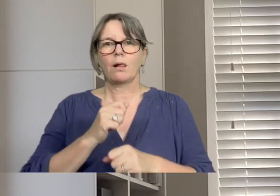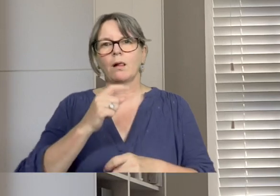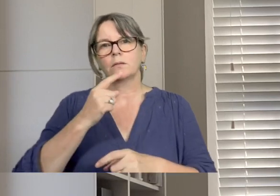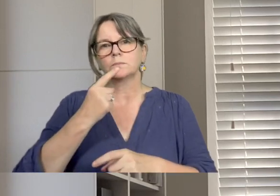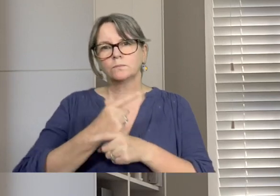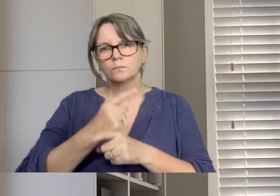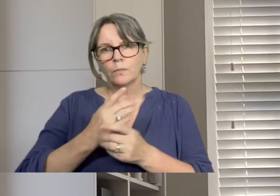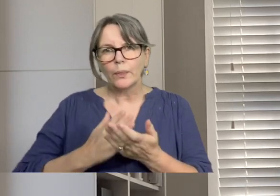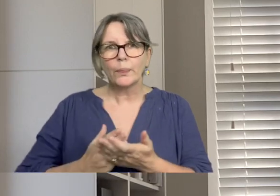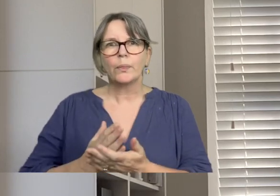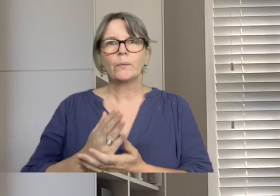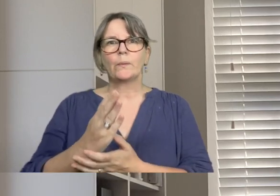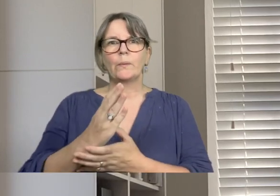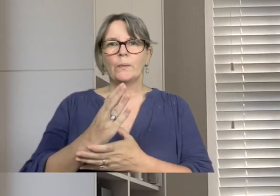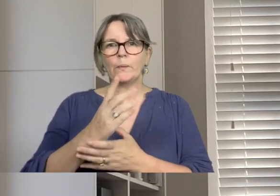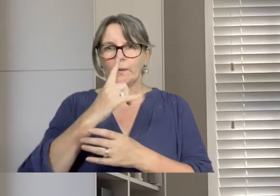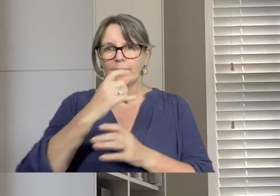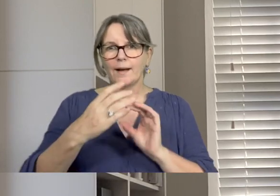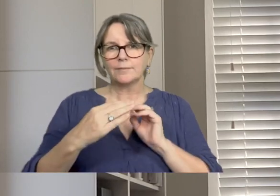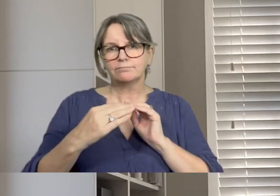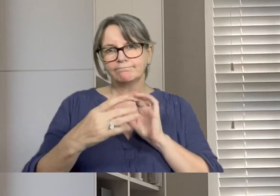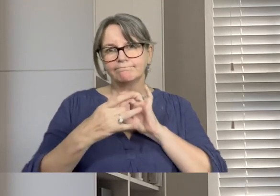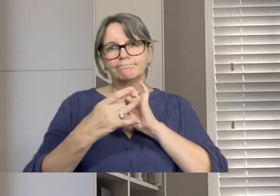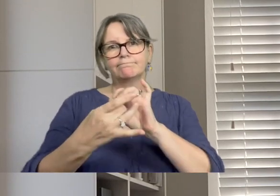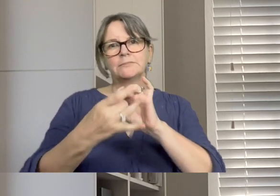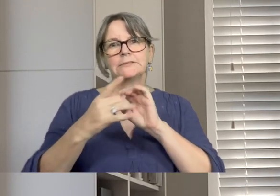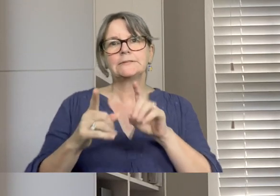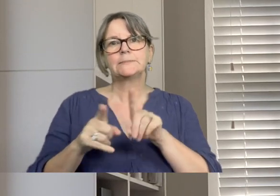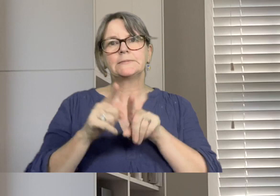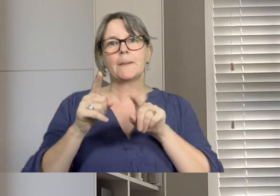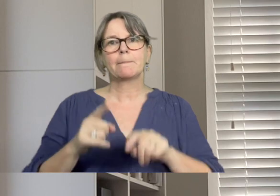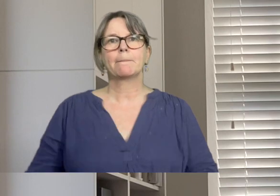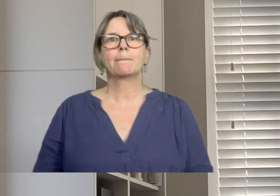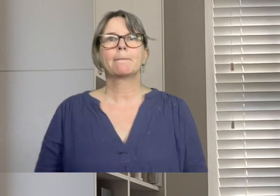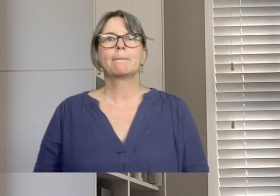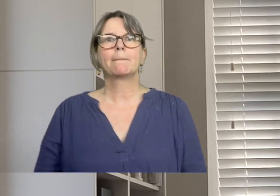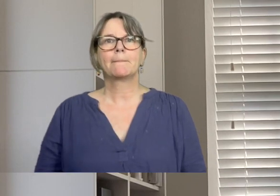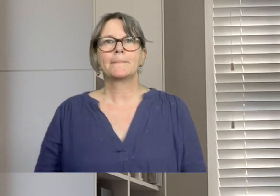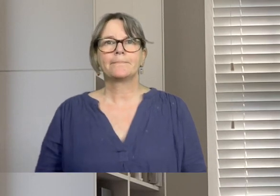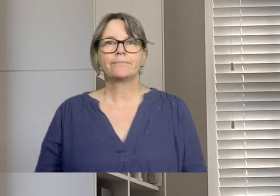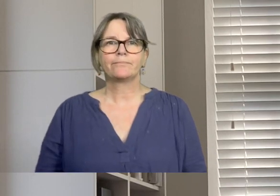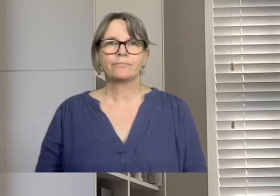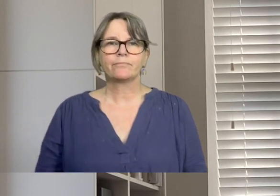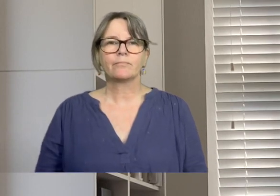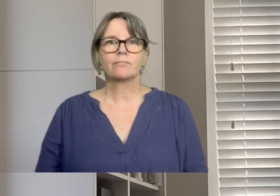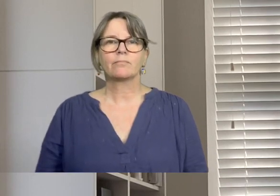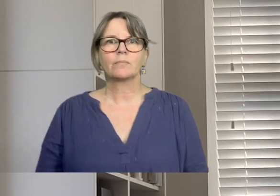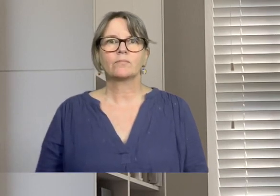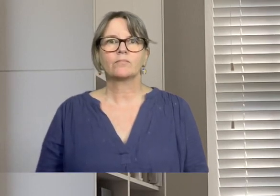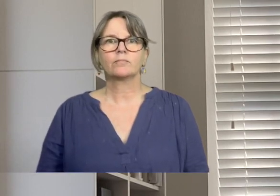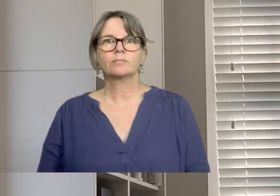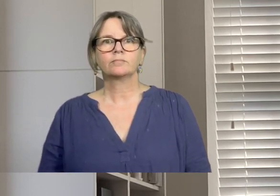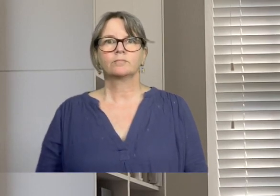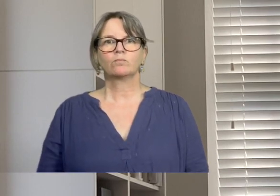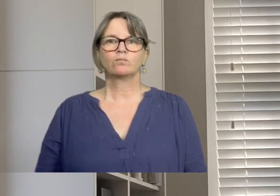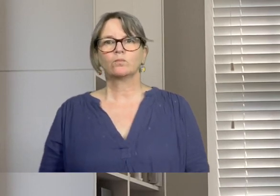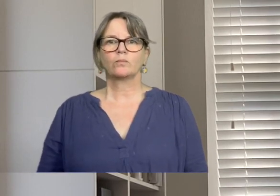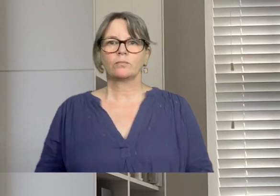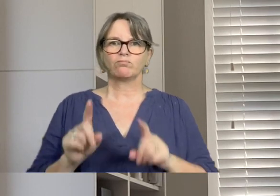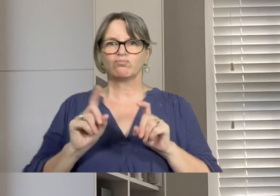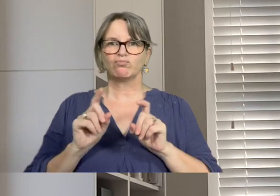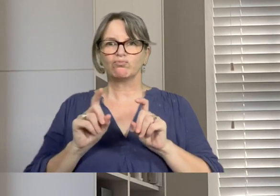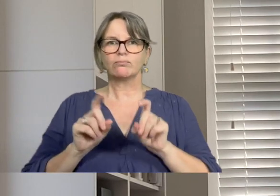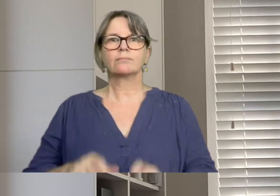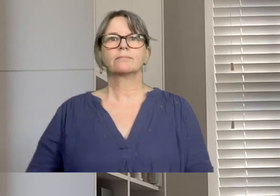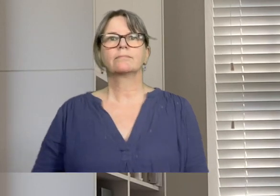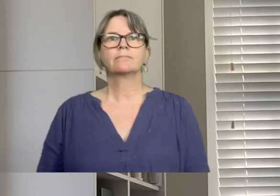our position. So that back again, we're back in this neutral place in the pelvis. Double check. What we're wanting to do here is switch off the work